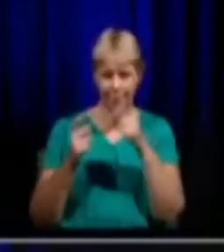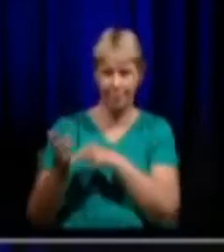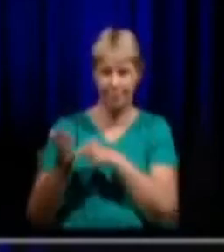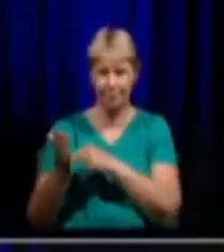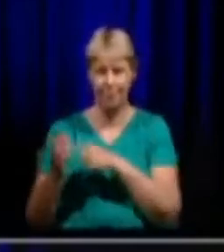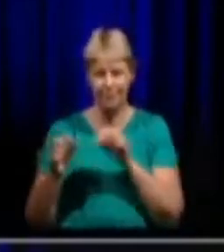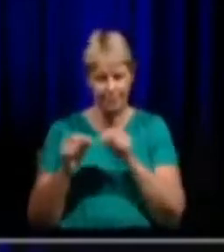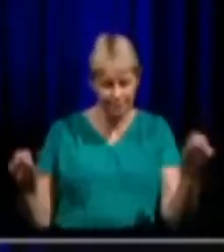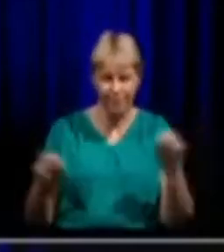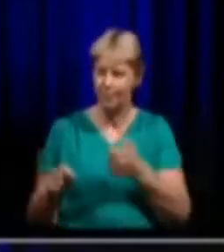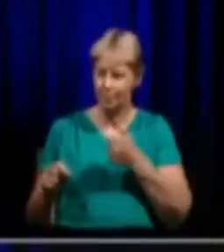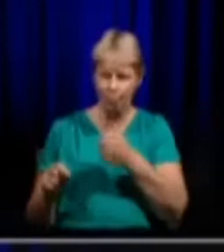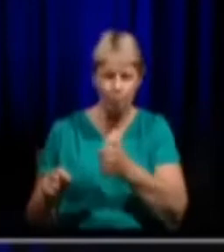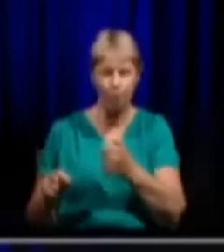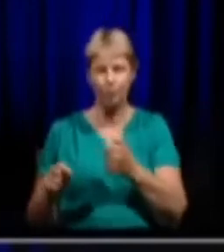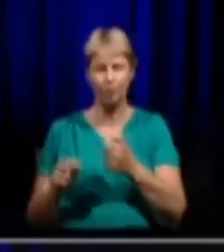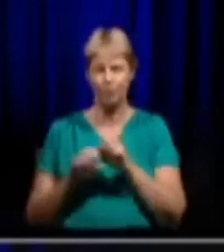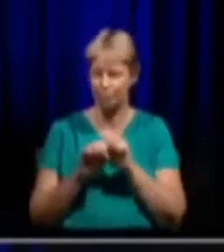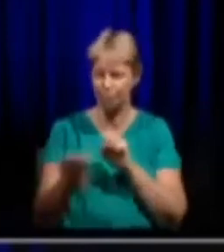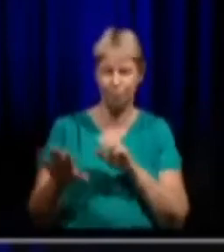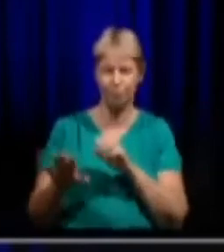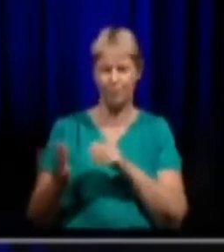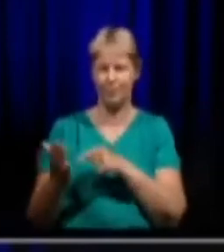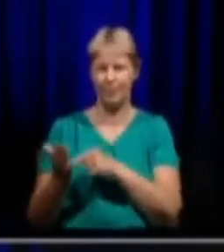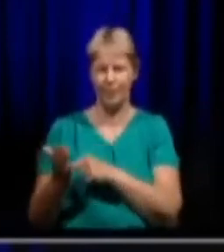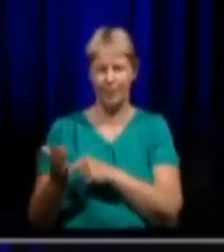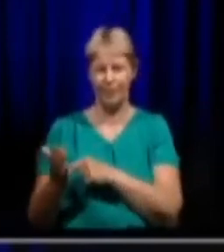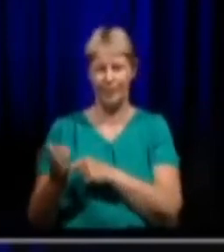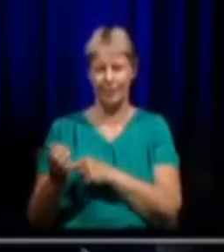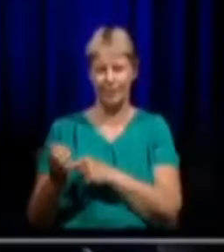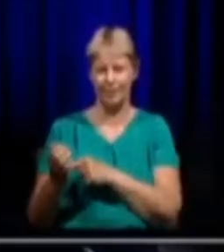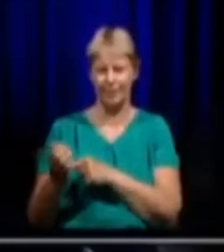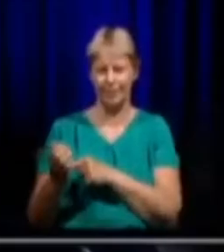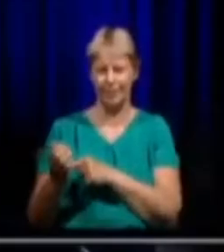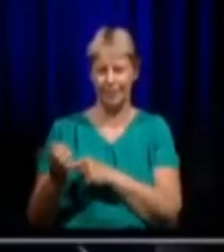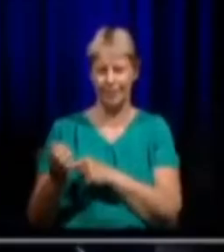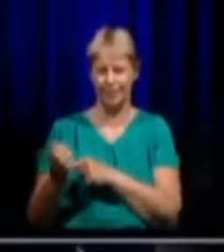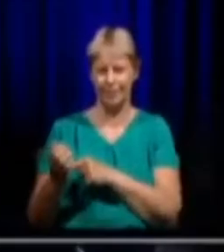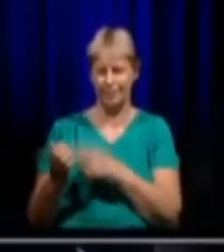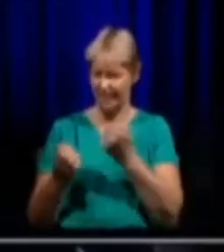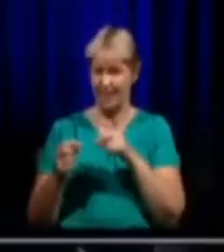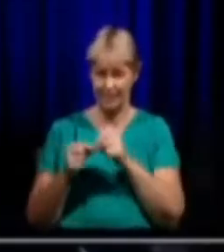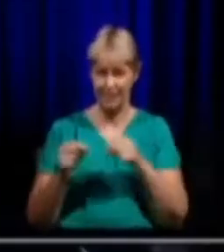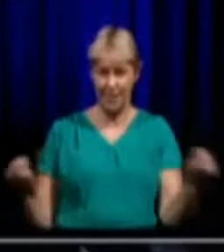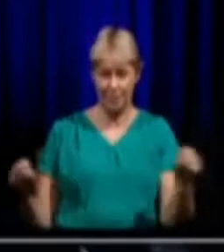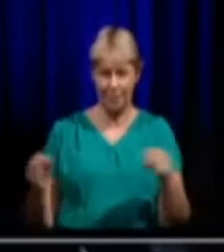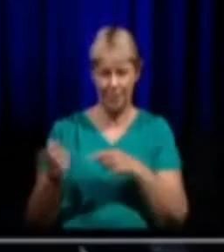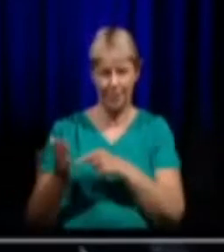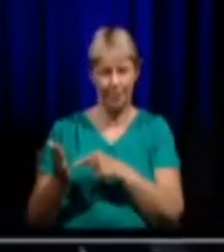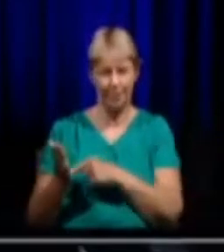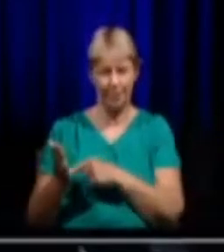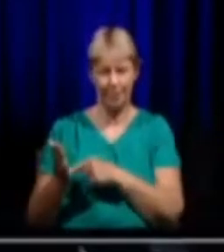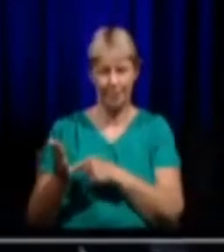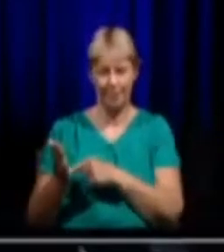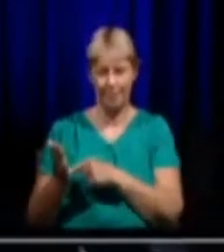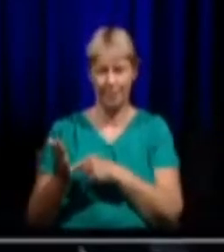measure. Did you know you can do that? What didn't? Until a few days ago, a tape measure. It has